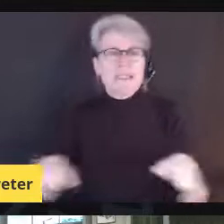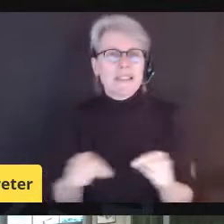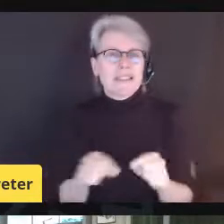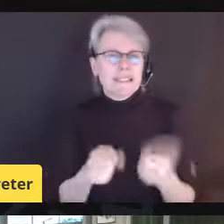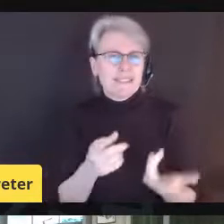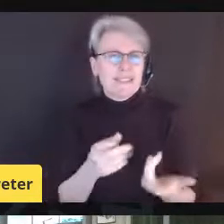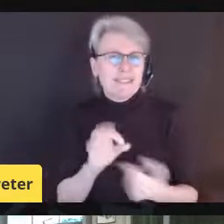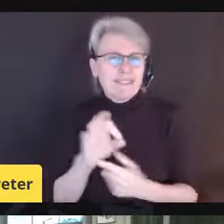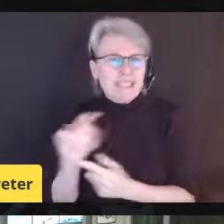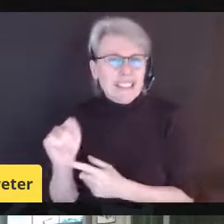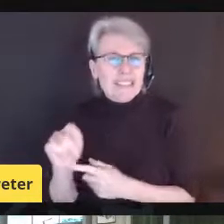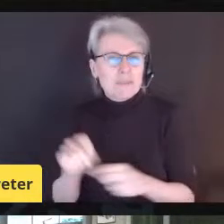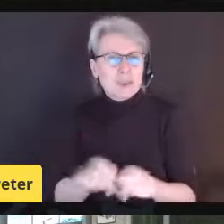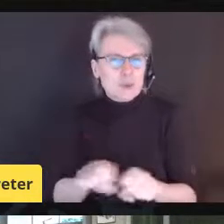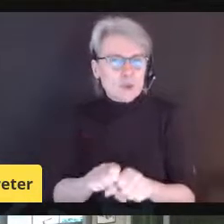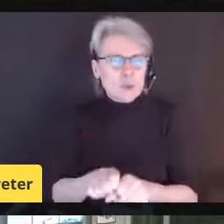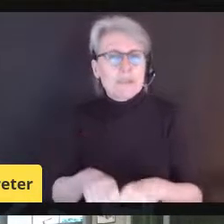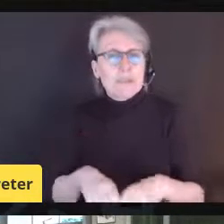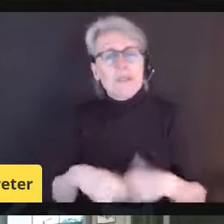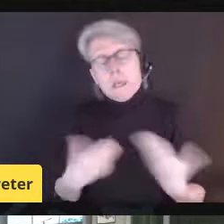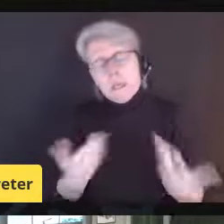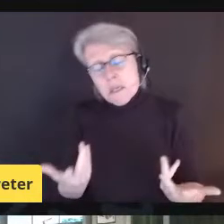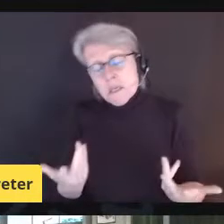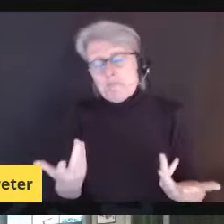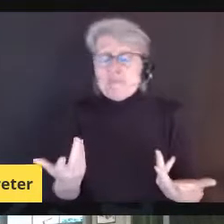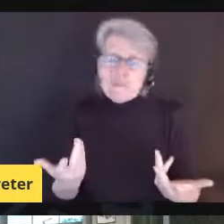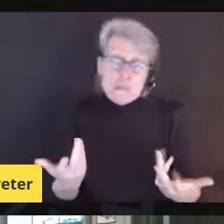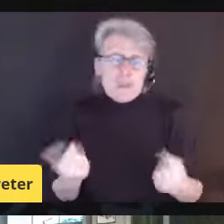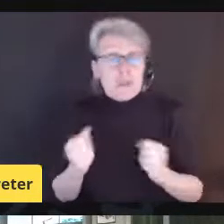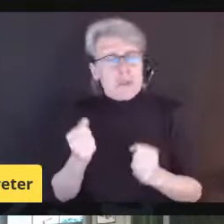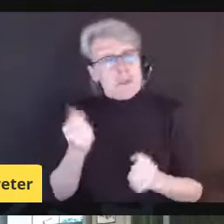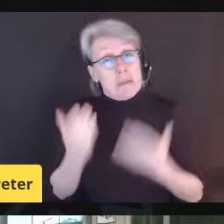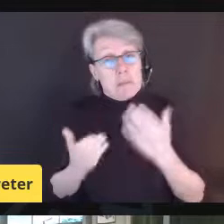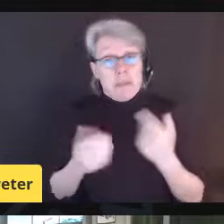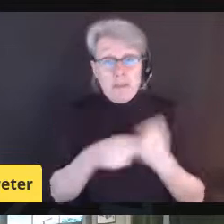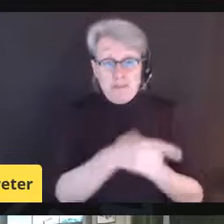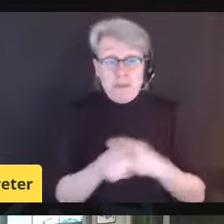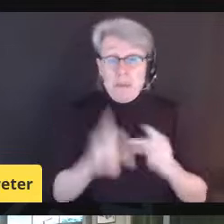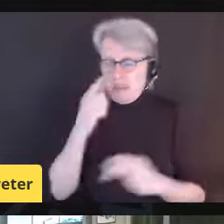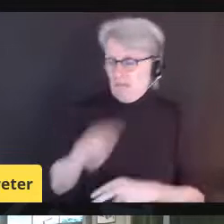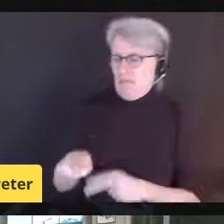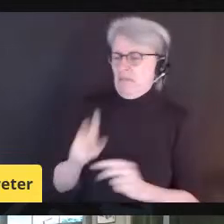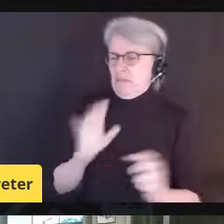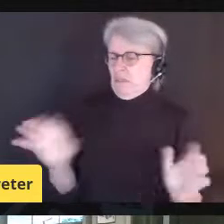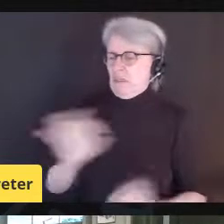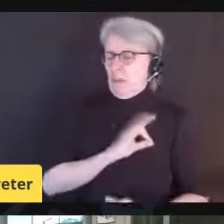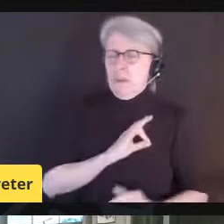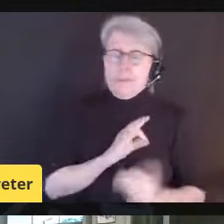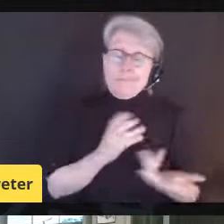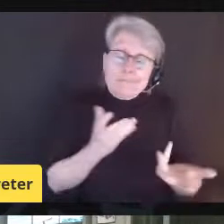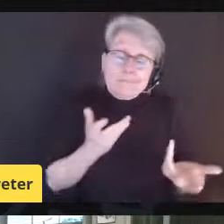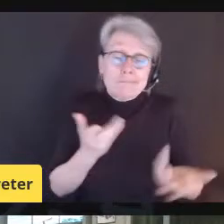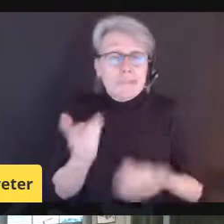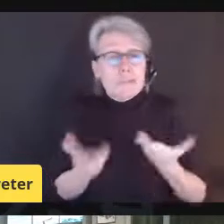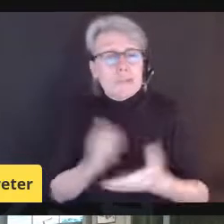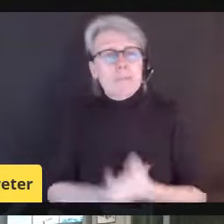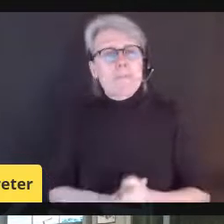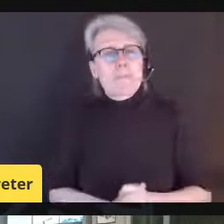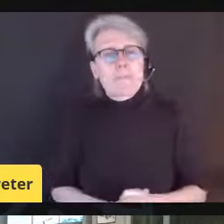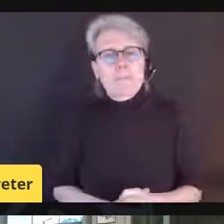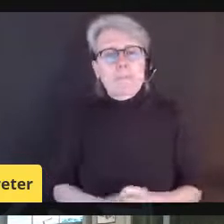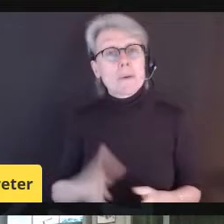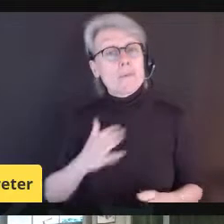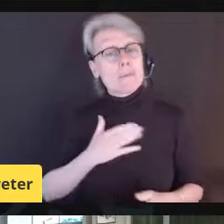one person mentioned that's creepy. Yeah, it can be considered creepy. In terms of what I